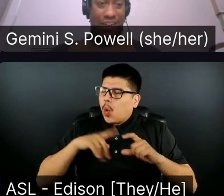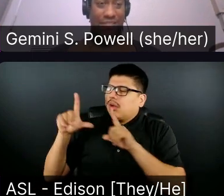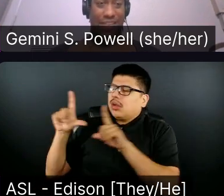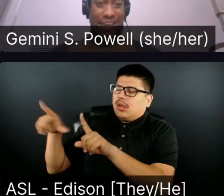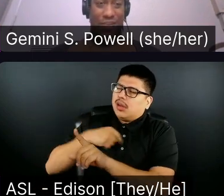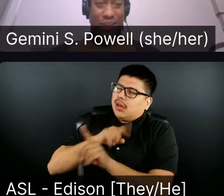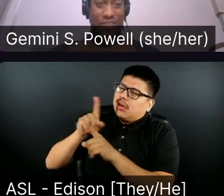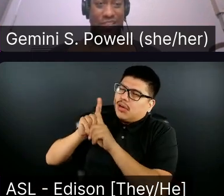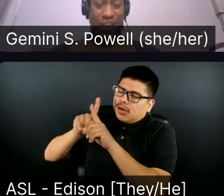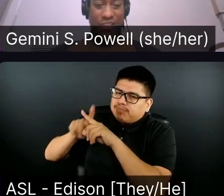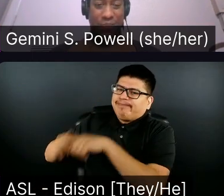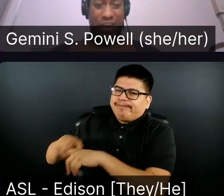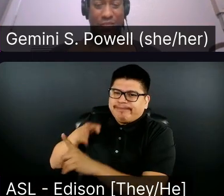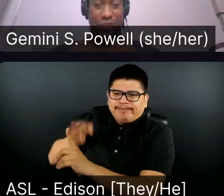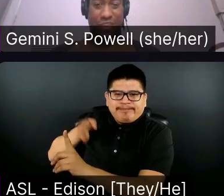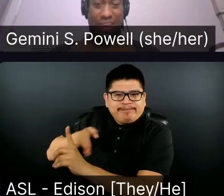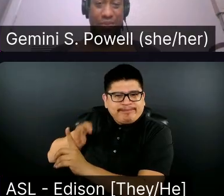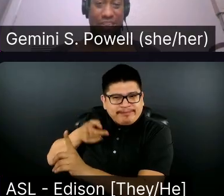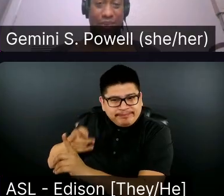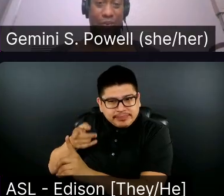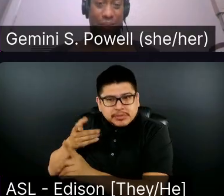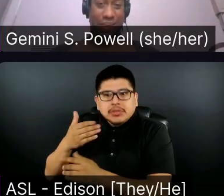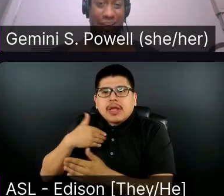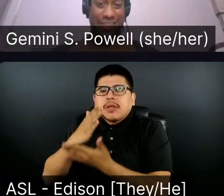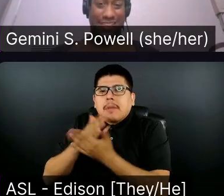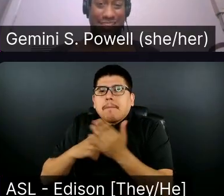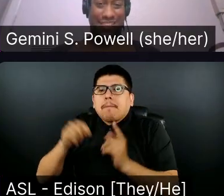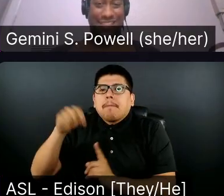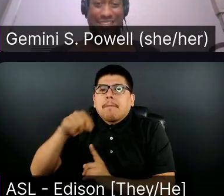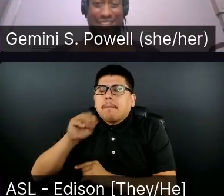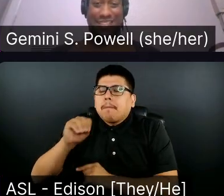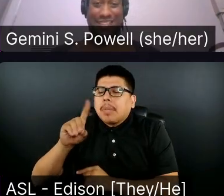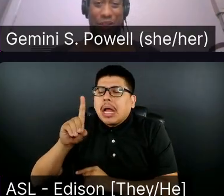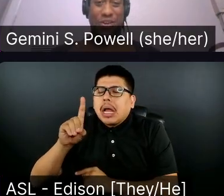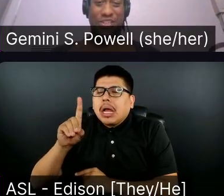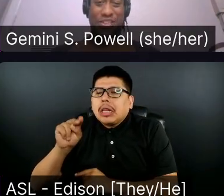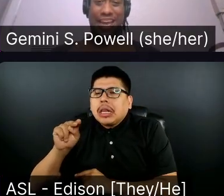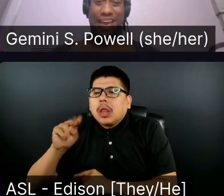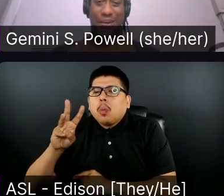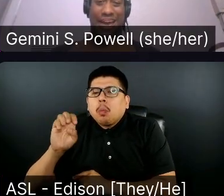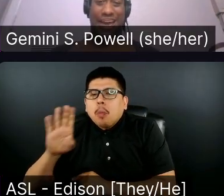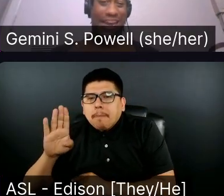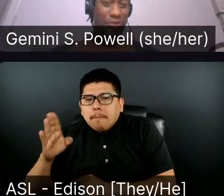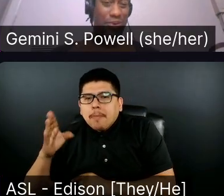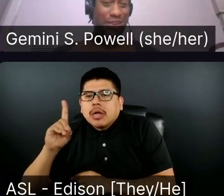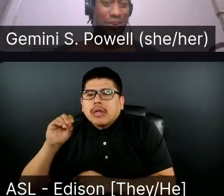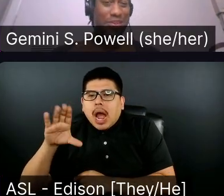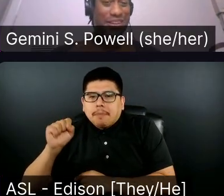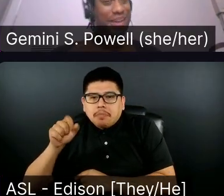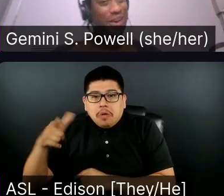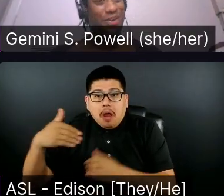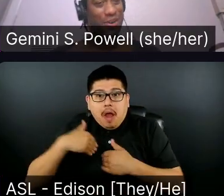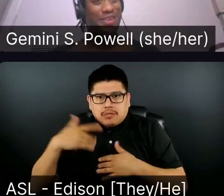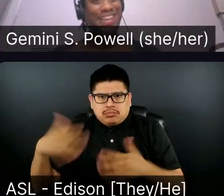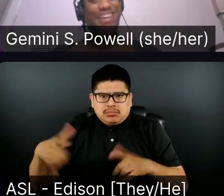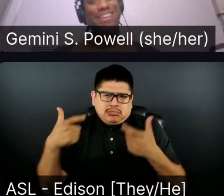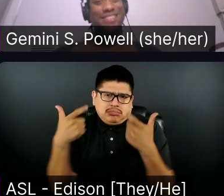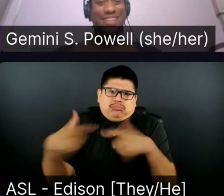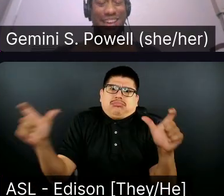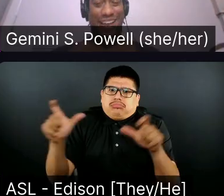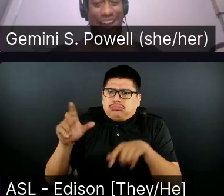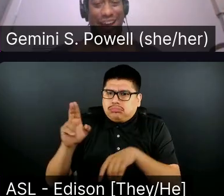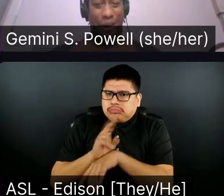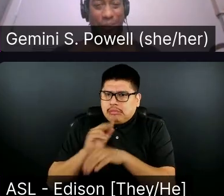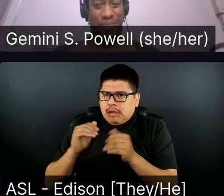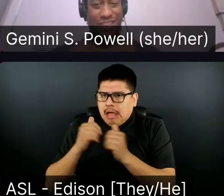also have a bit of a soft spot for the MDN web docs. This is largely how I relearned to code over the